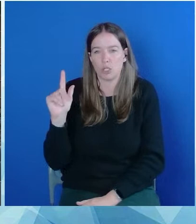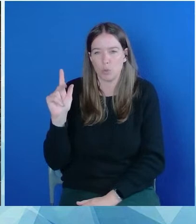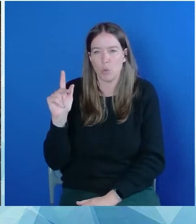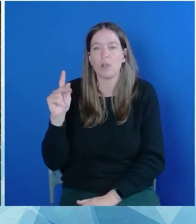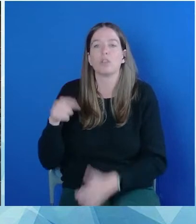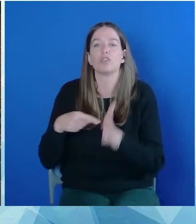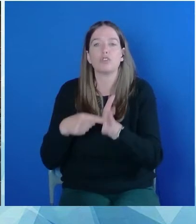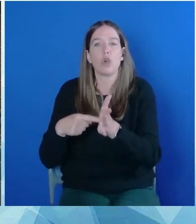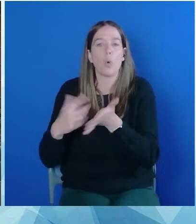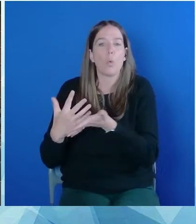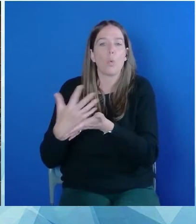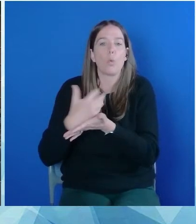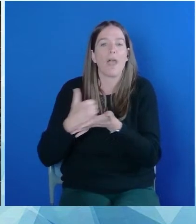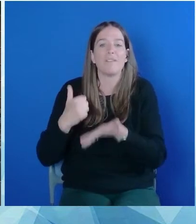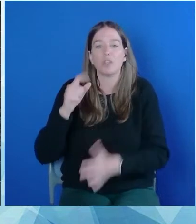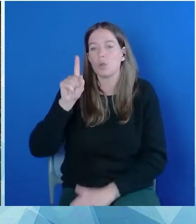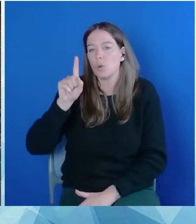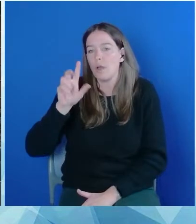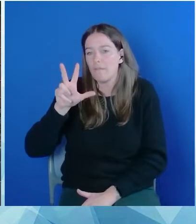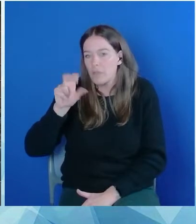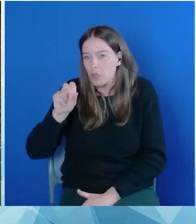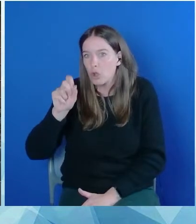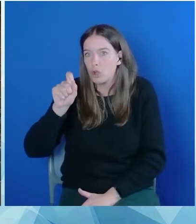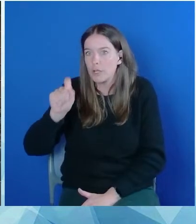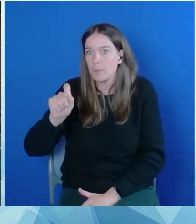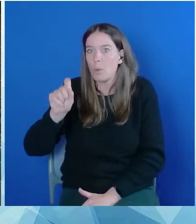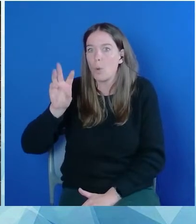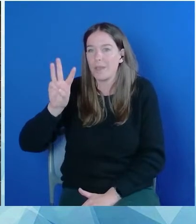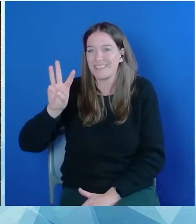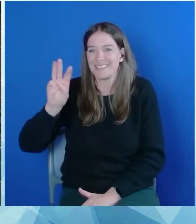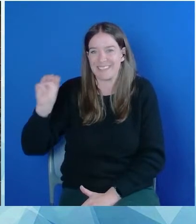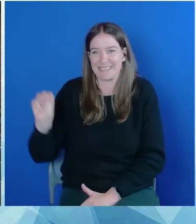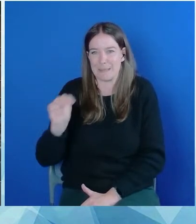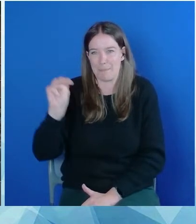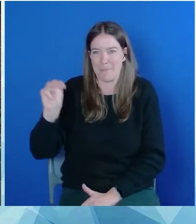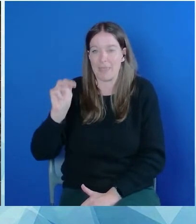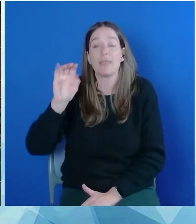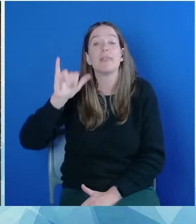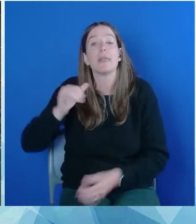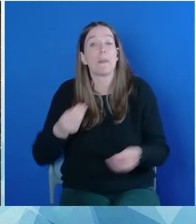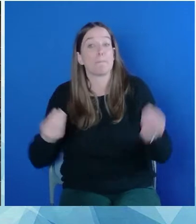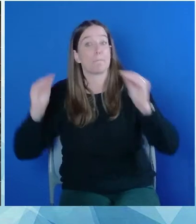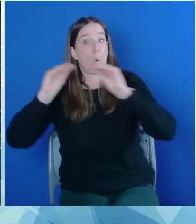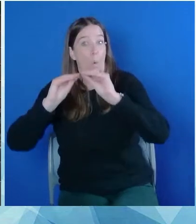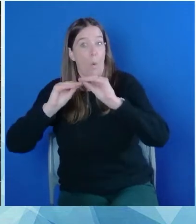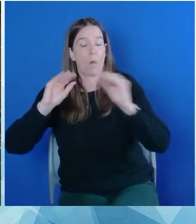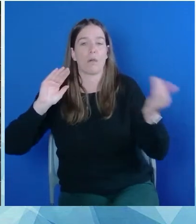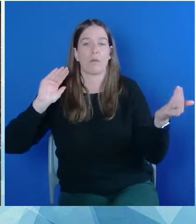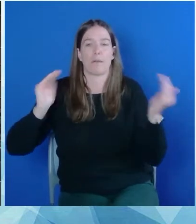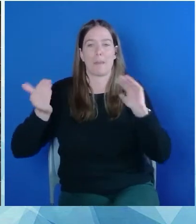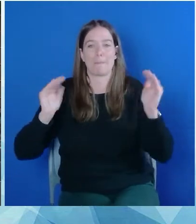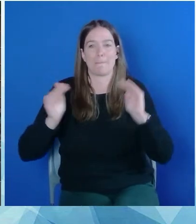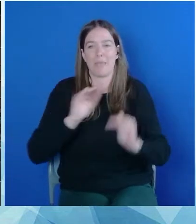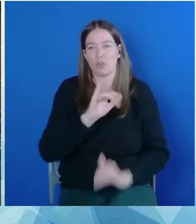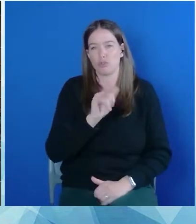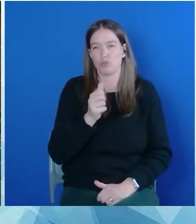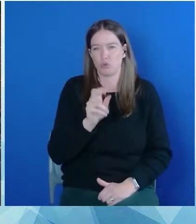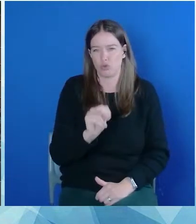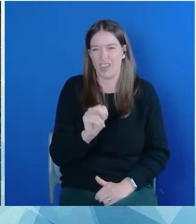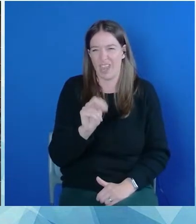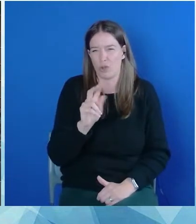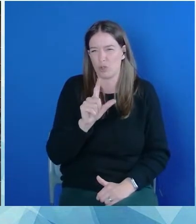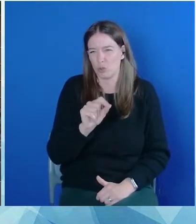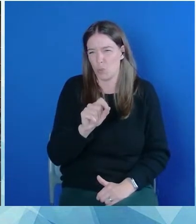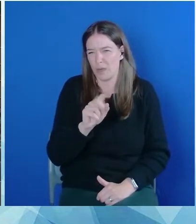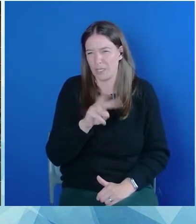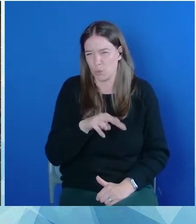$1.6 million higher than January 2022. Revenue of $29 million. The major